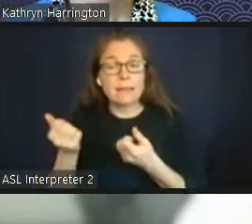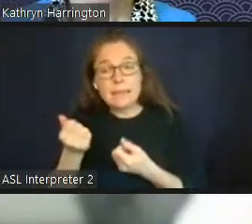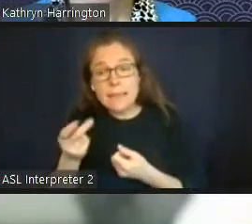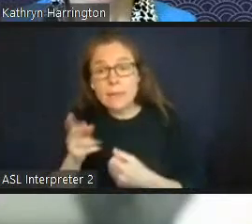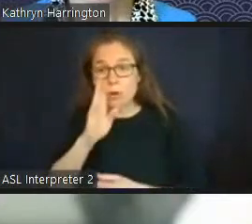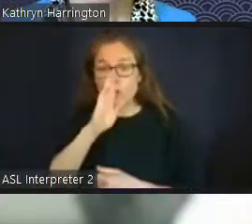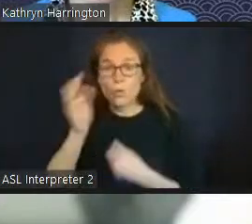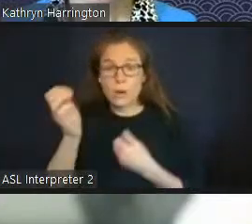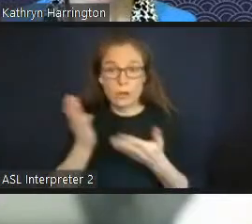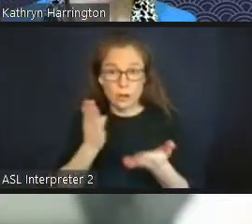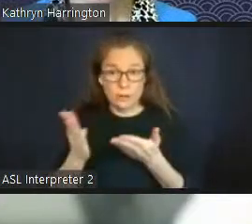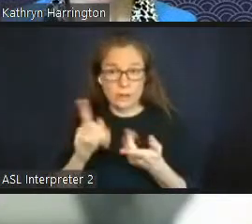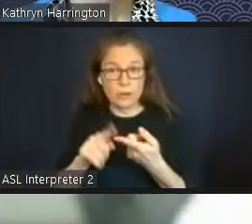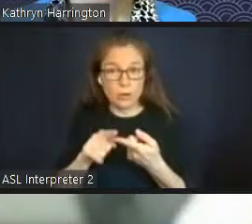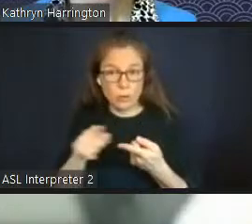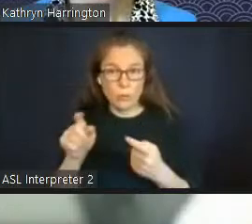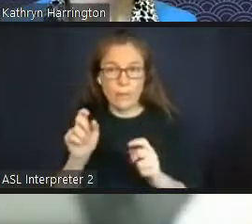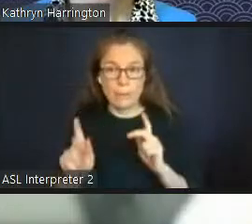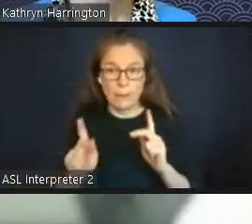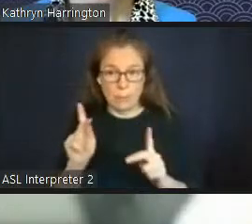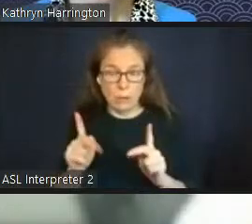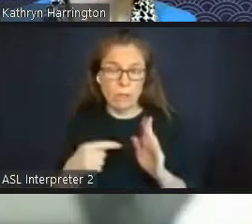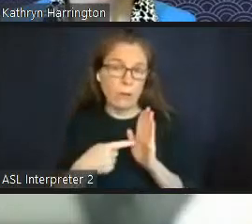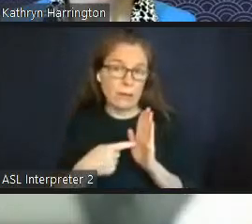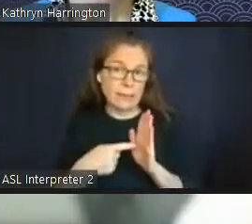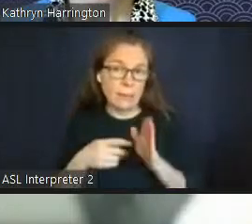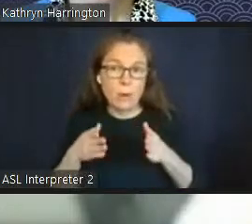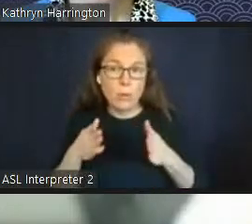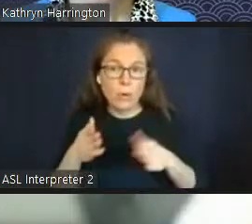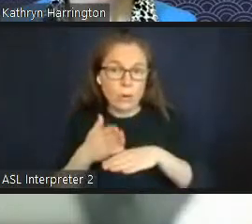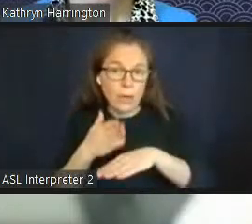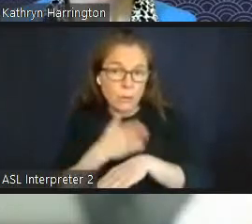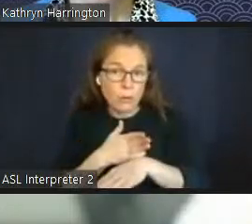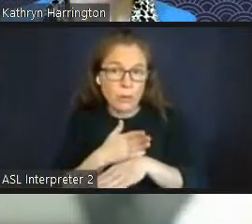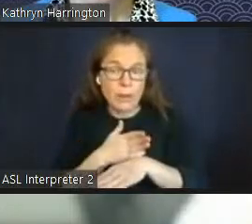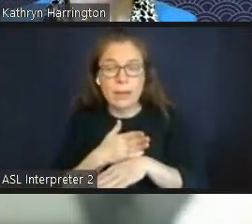in that area, which includes road improvements and road maintenance.